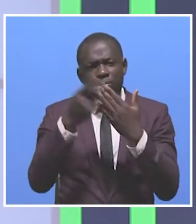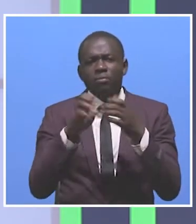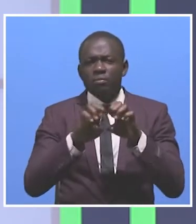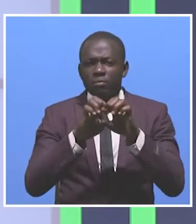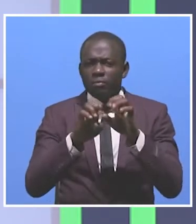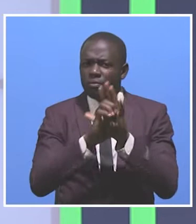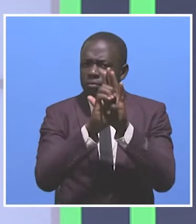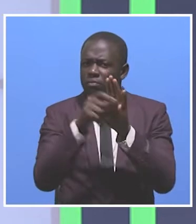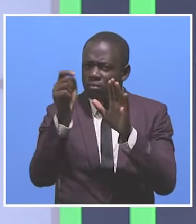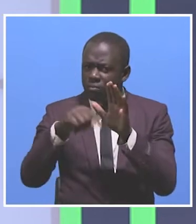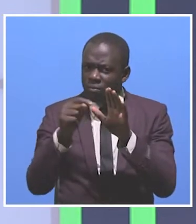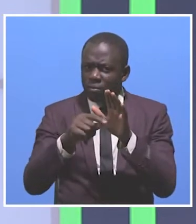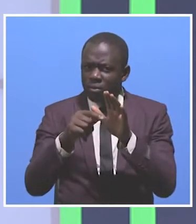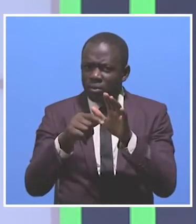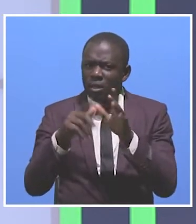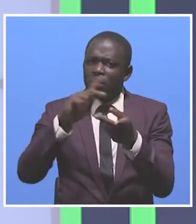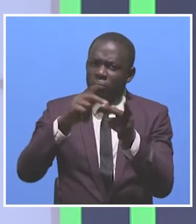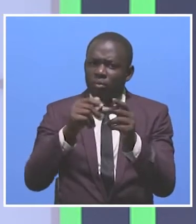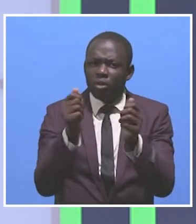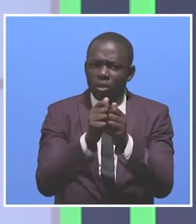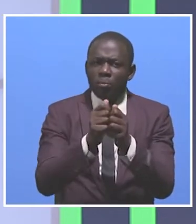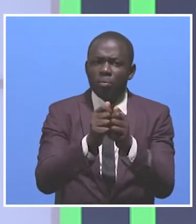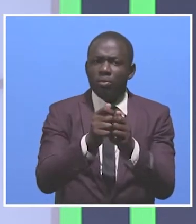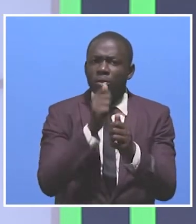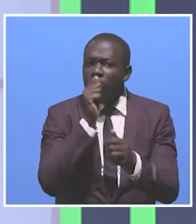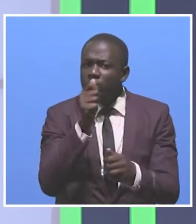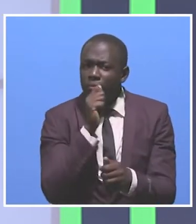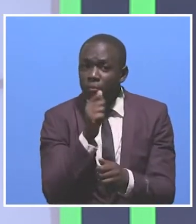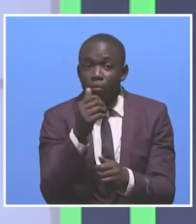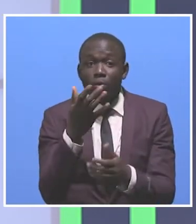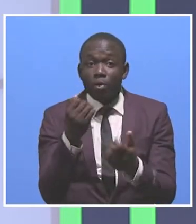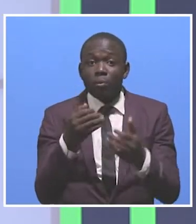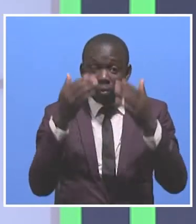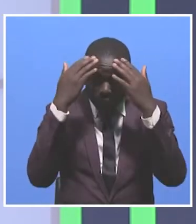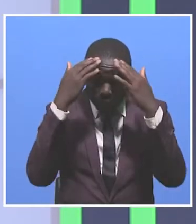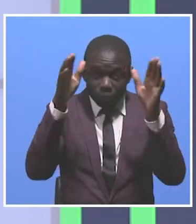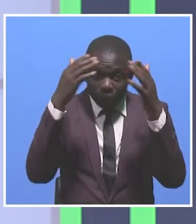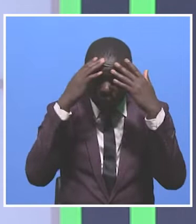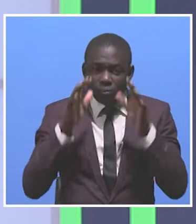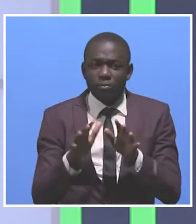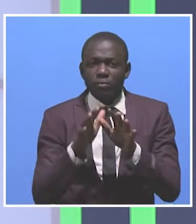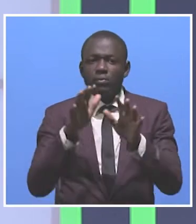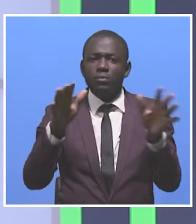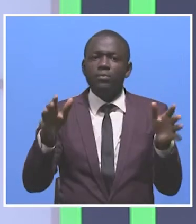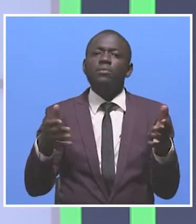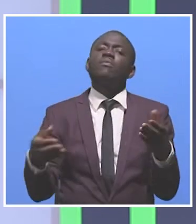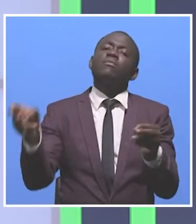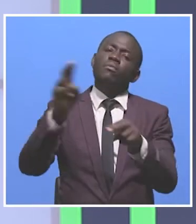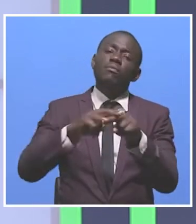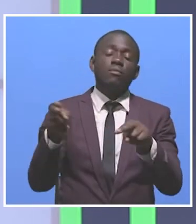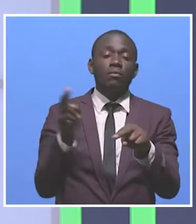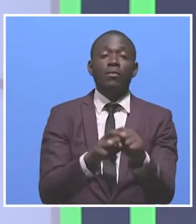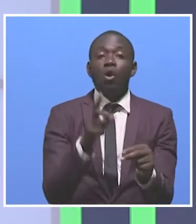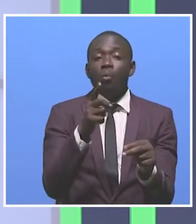is working in partnership with the media to increase the awareness, the sensitization. This is just but one of the programs.